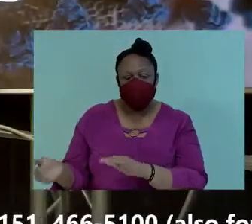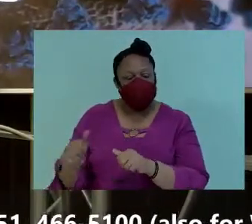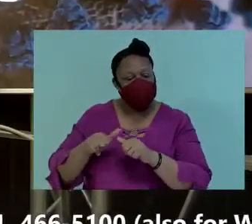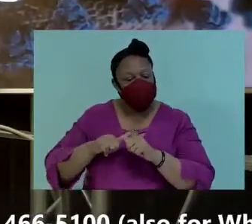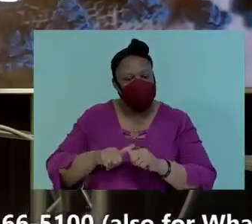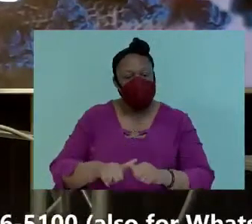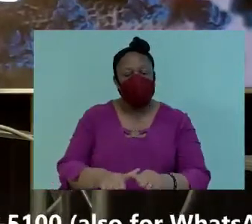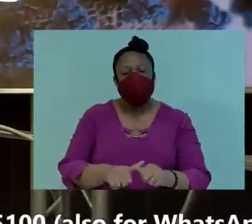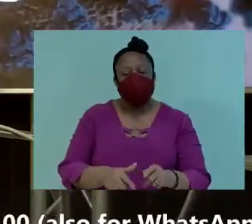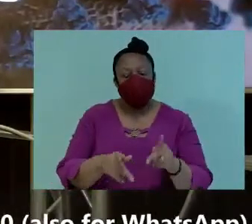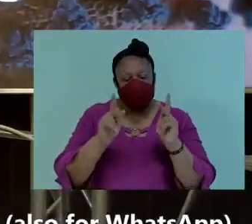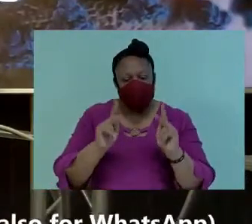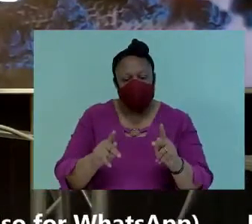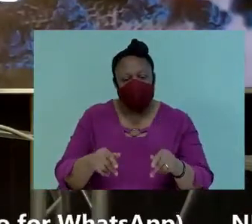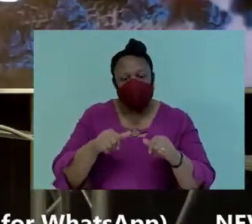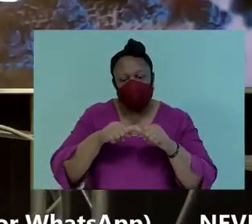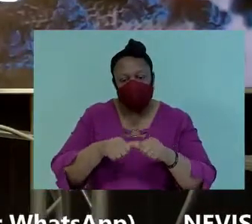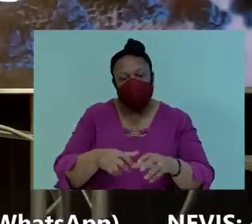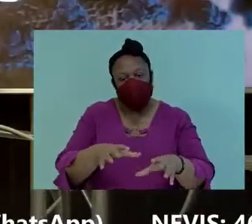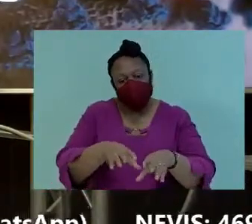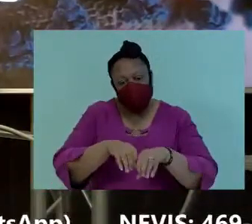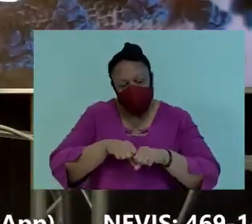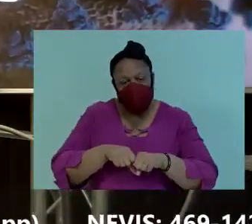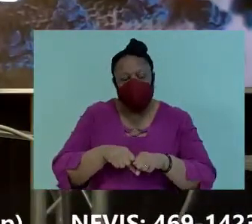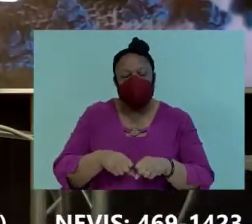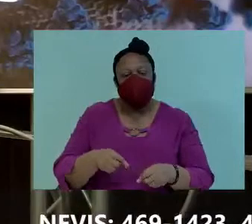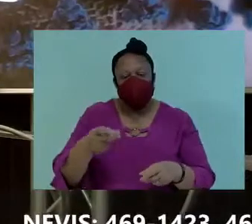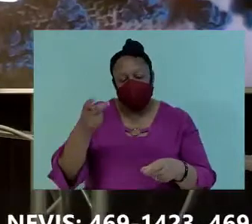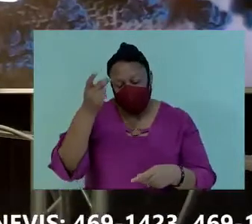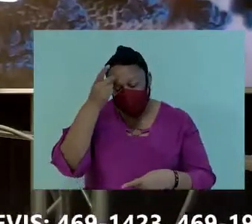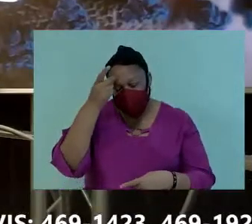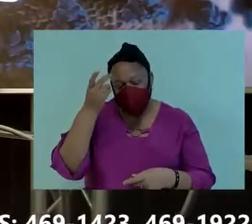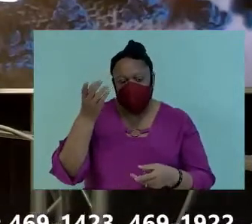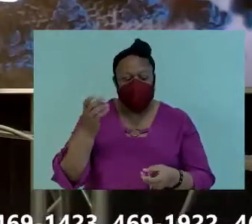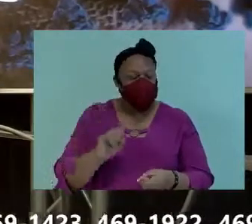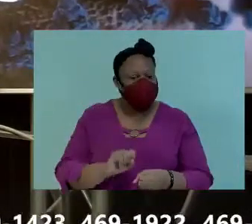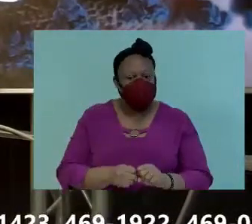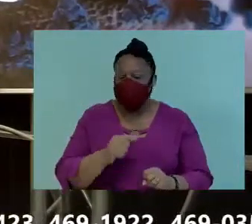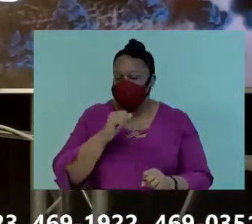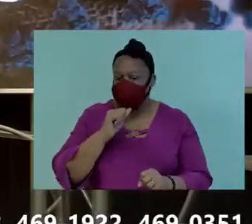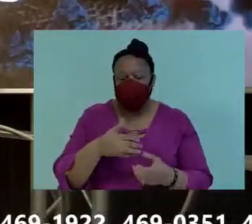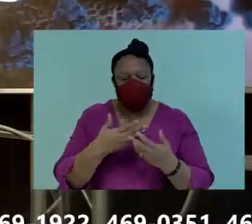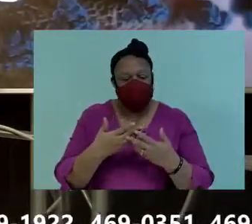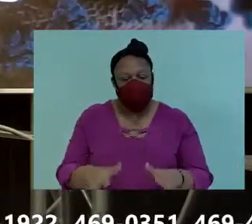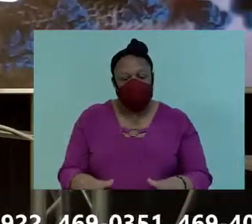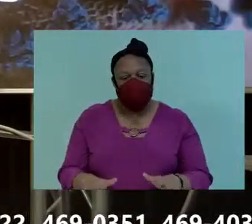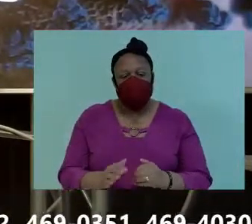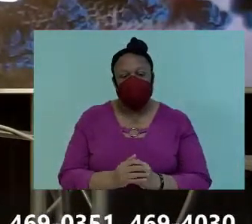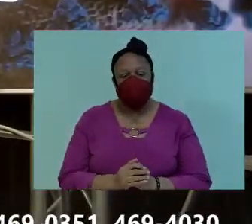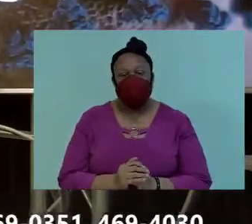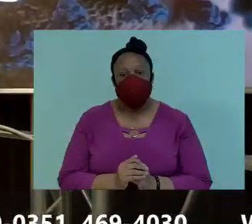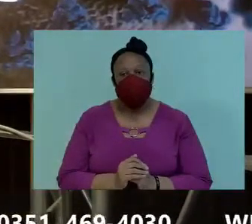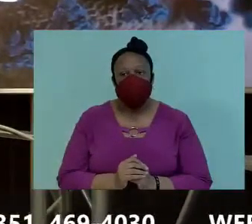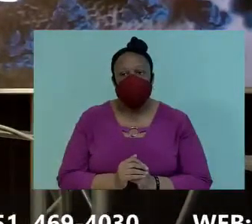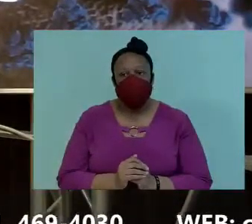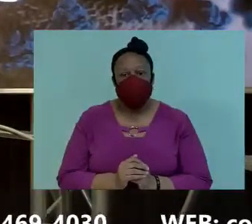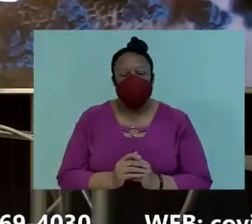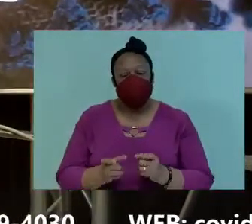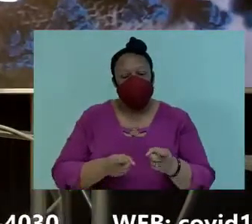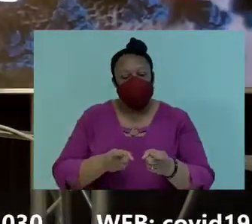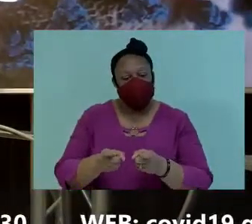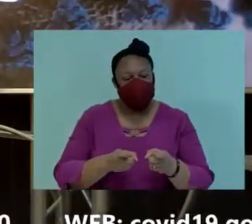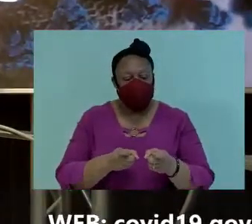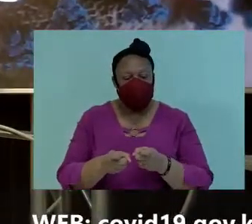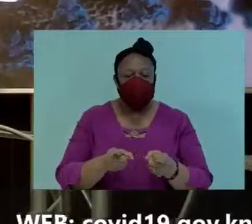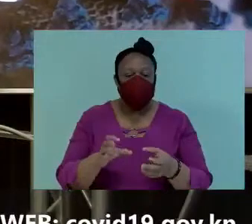continue to contract the virus and so on. It is not over. And the